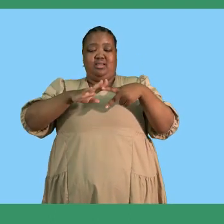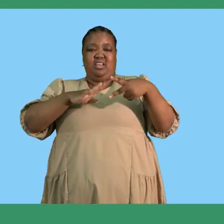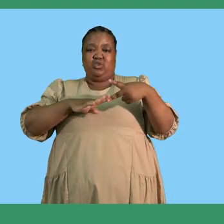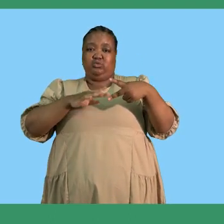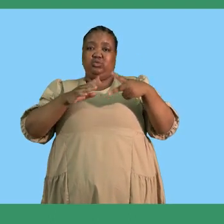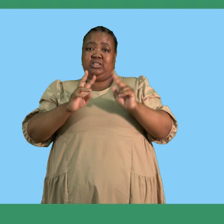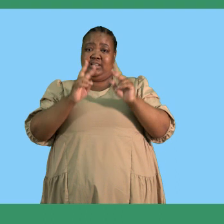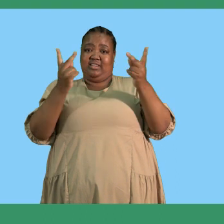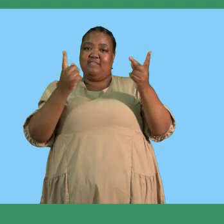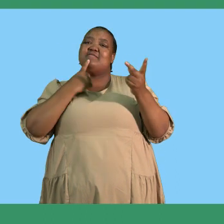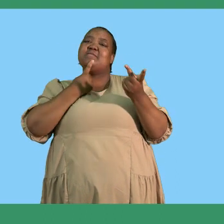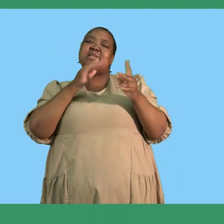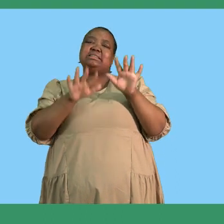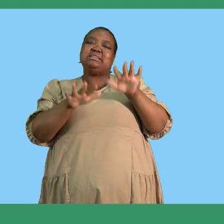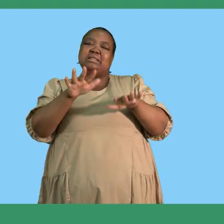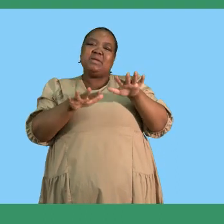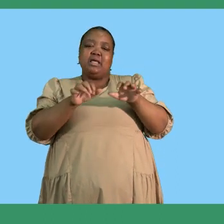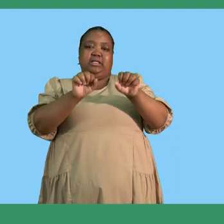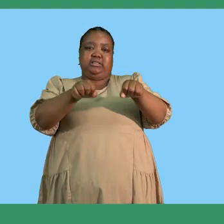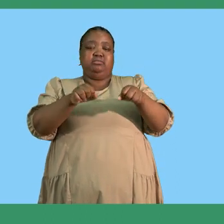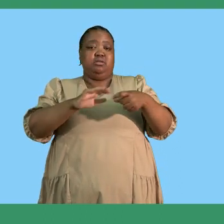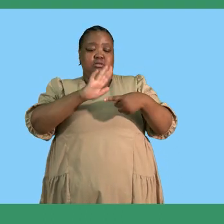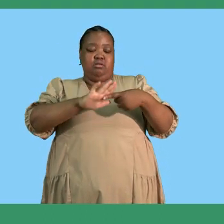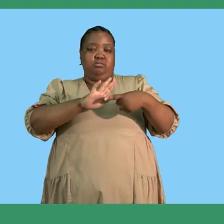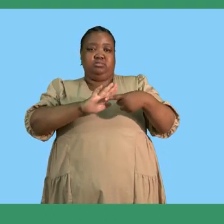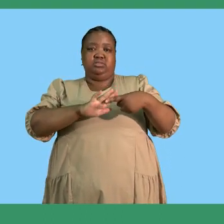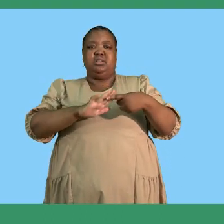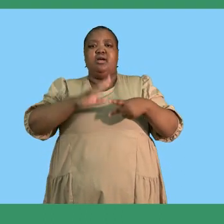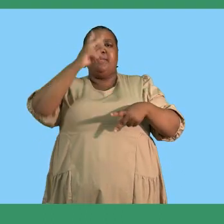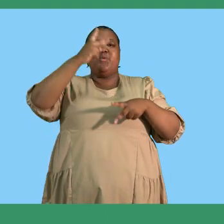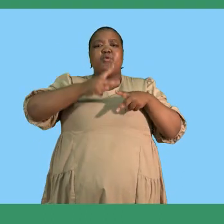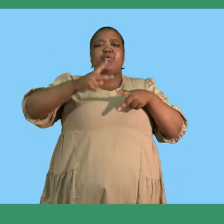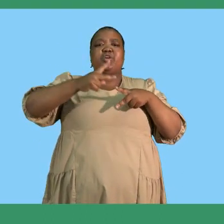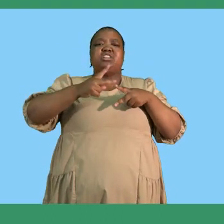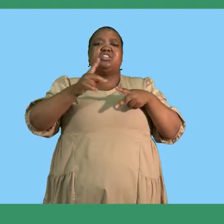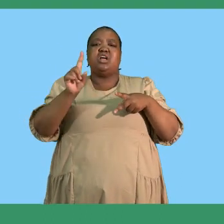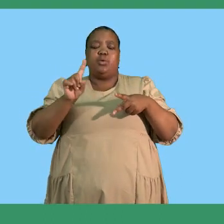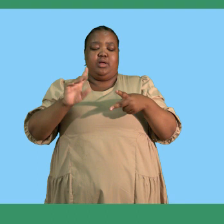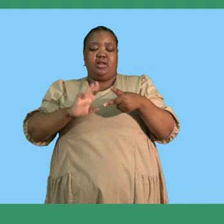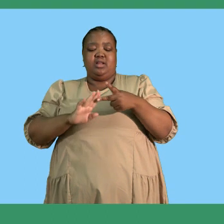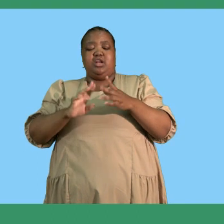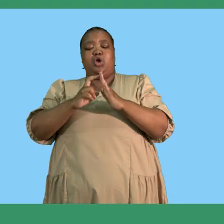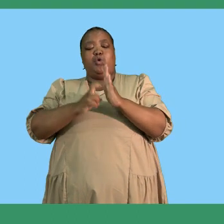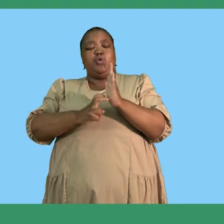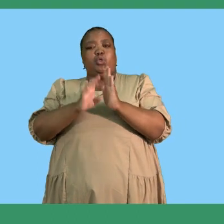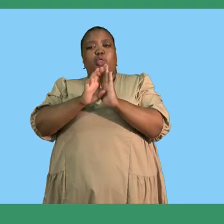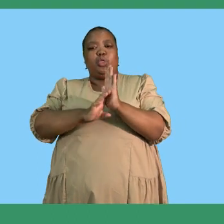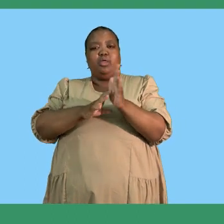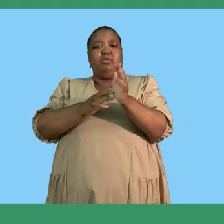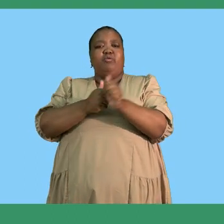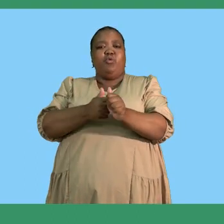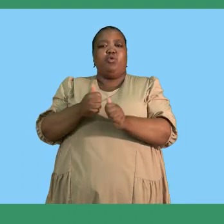also common factors. The first thing that you need to know is what is professionalism and what is